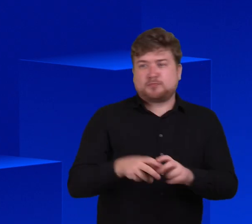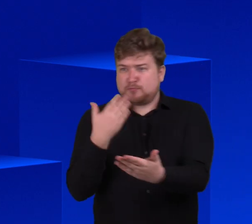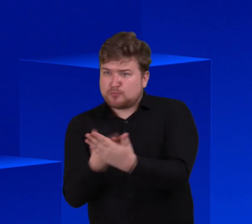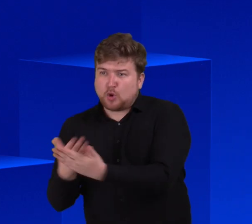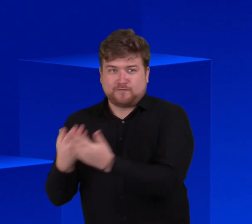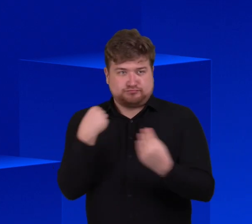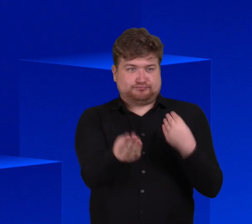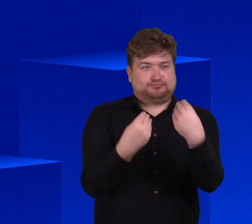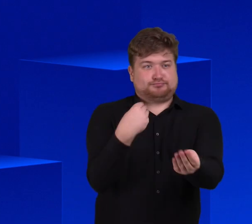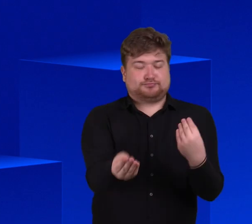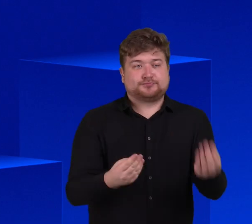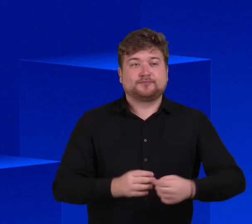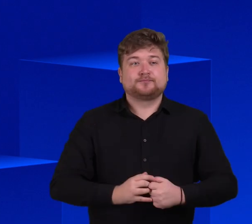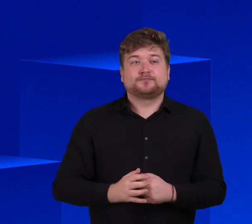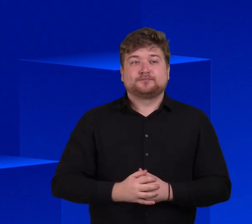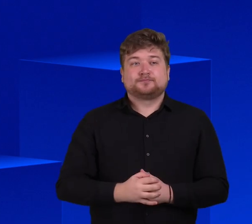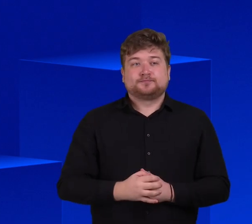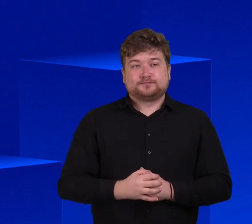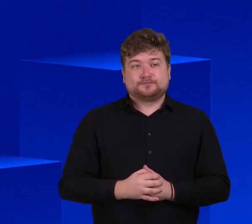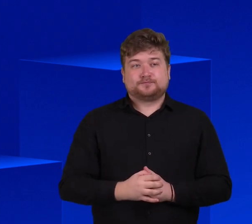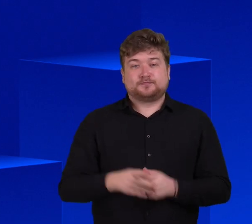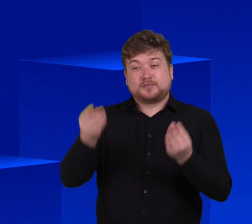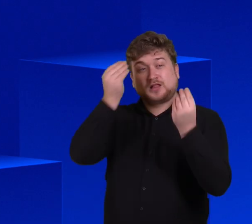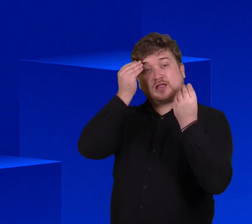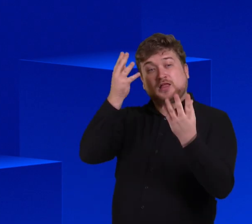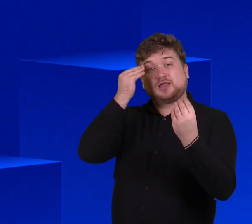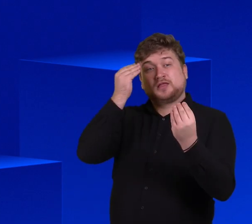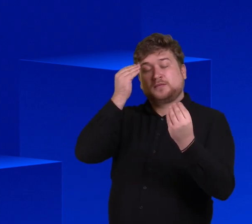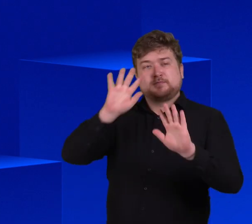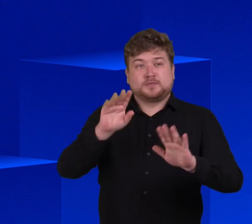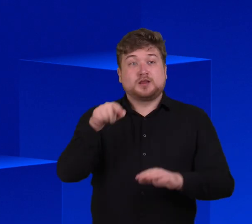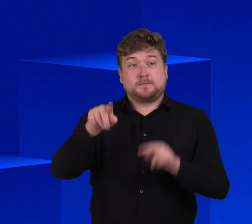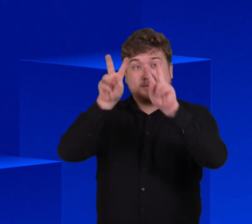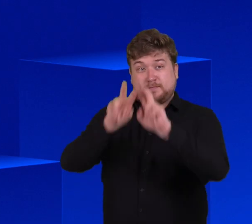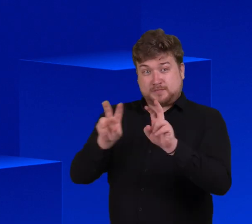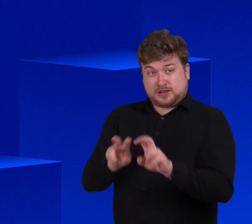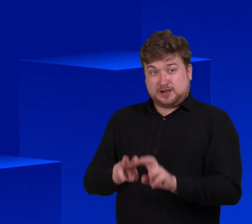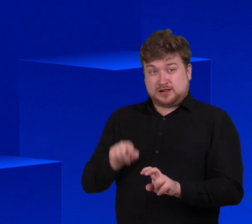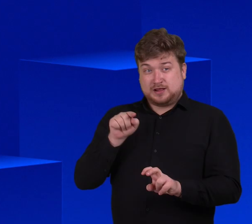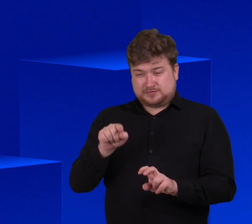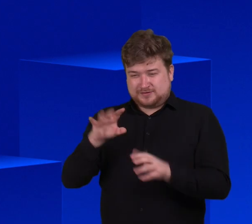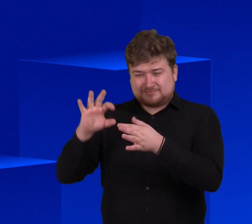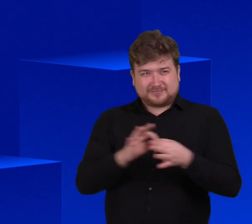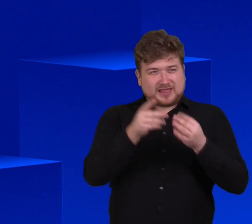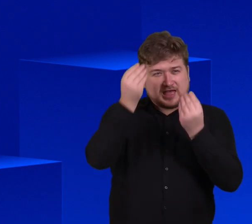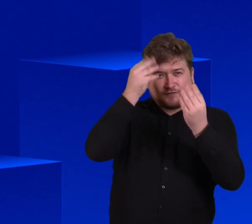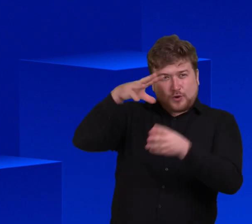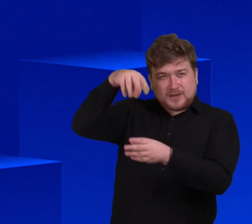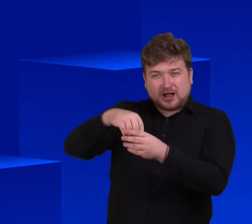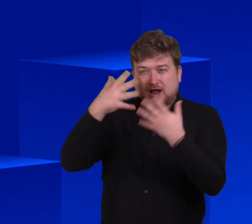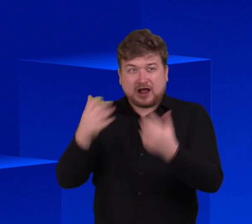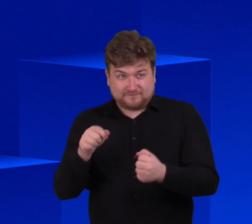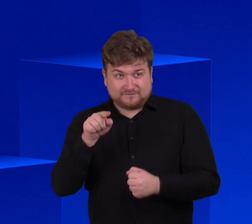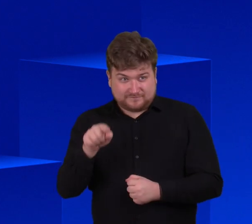very important cornerstone of ESPON work, and as being an EU-funded program, we do it for